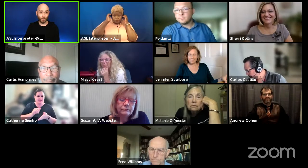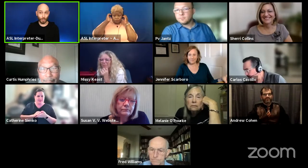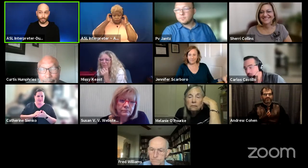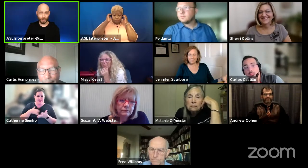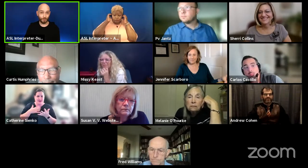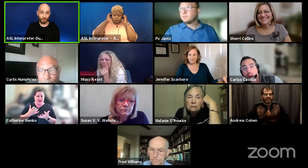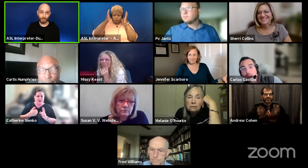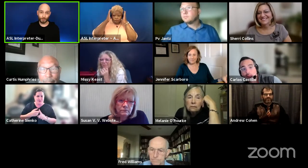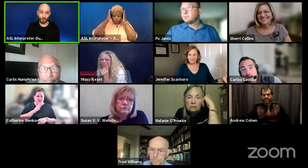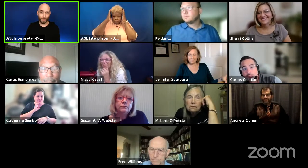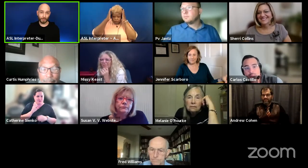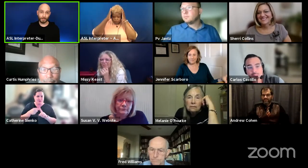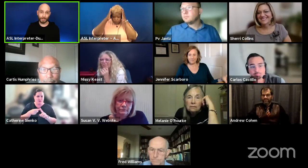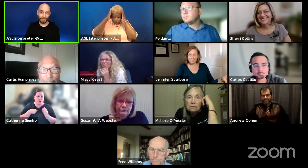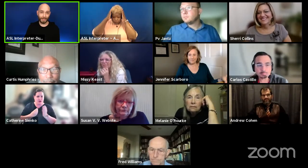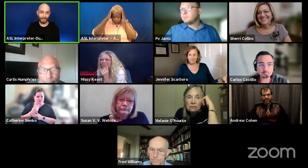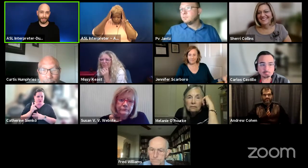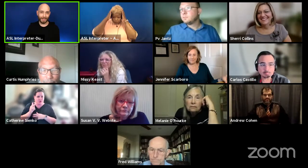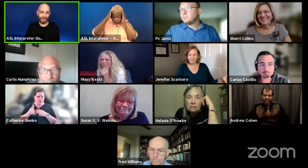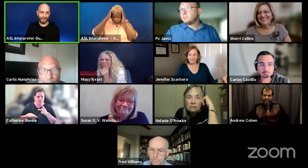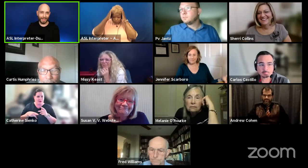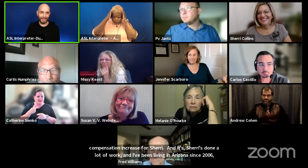of the work that you've been doing.